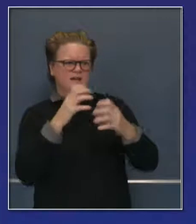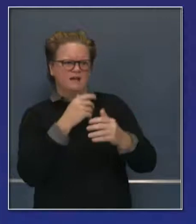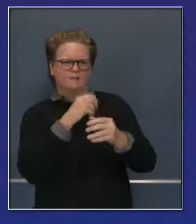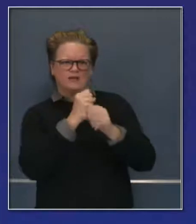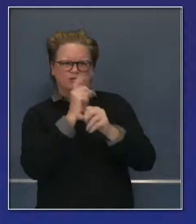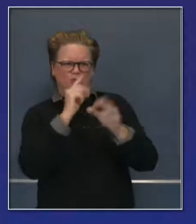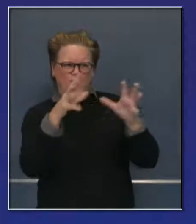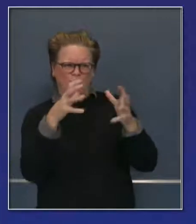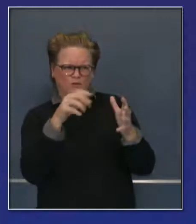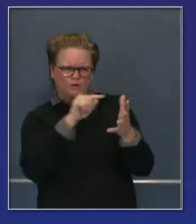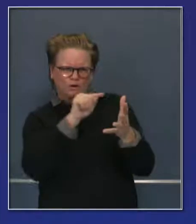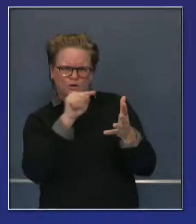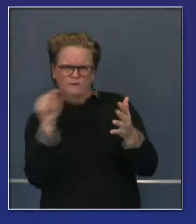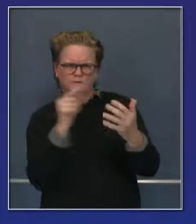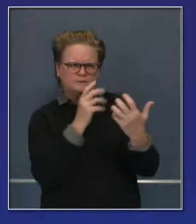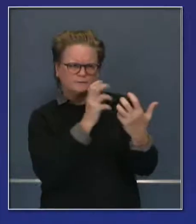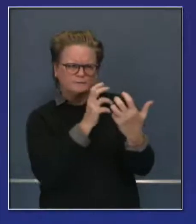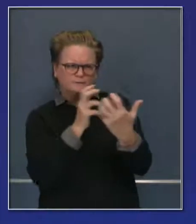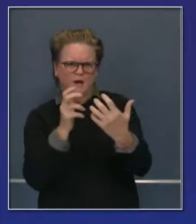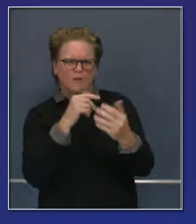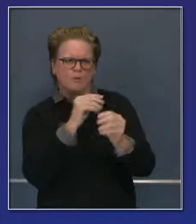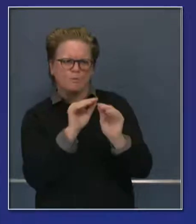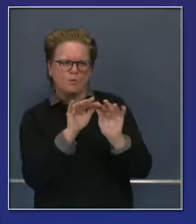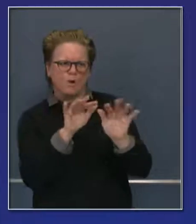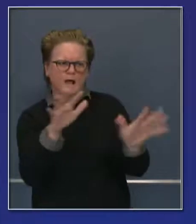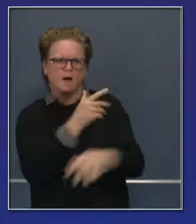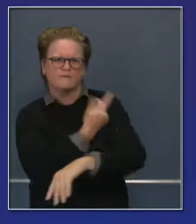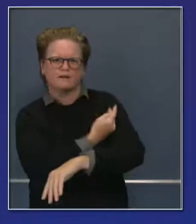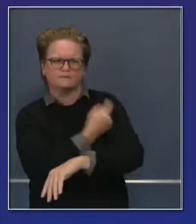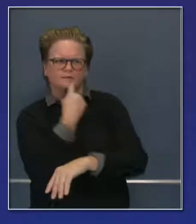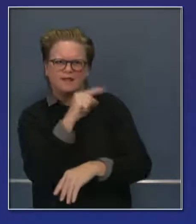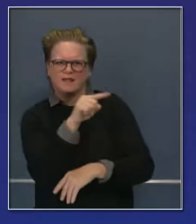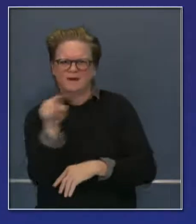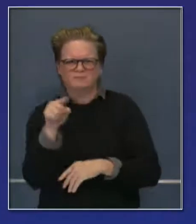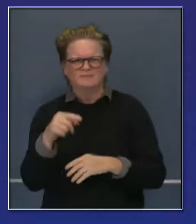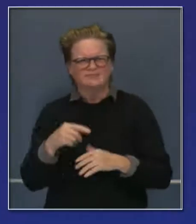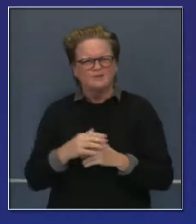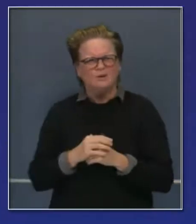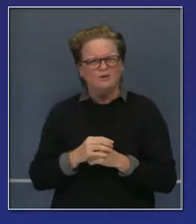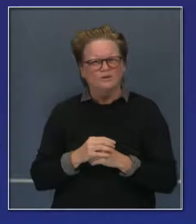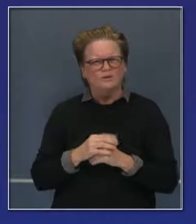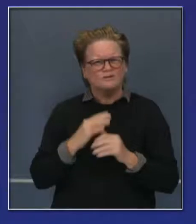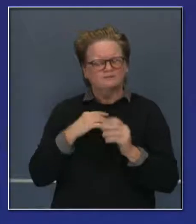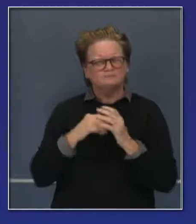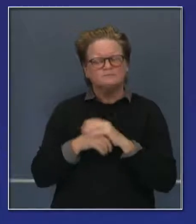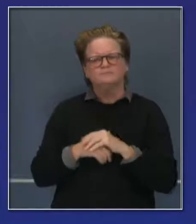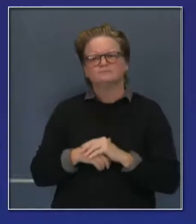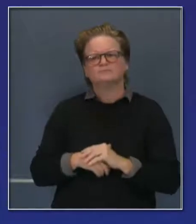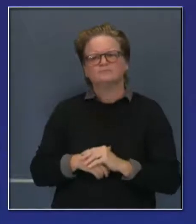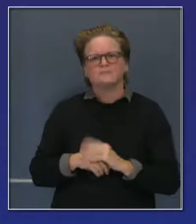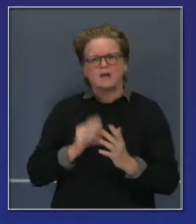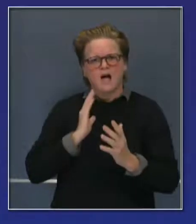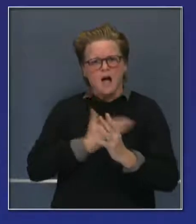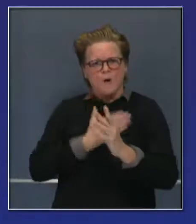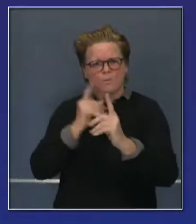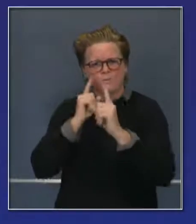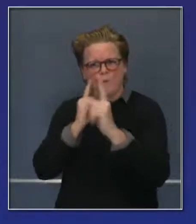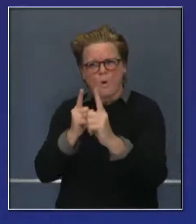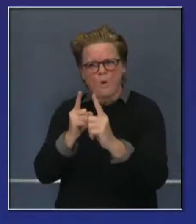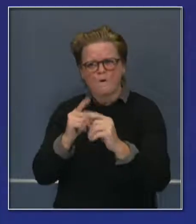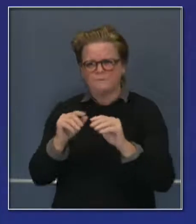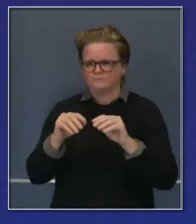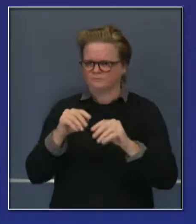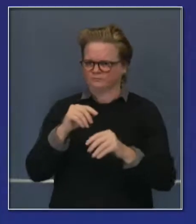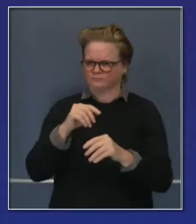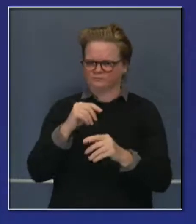on the most vulnerable and those in needs and not screw this thing up. Let's do this right. And so we're very proud of this drafting guidelines work